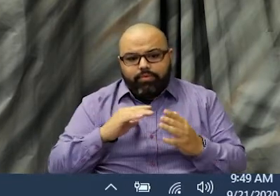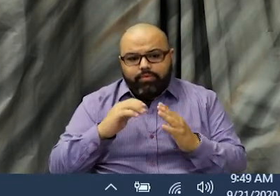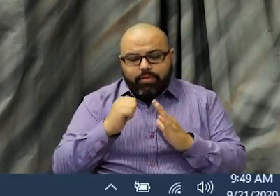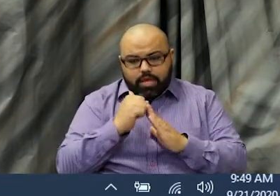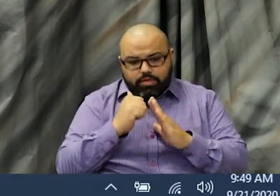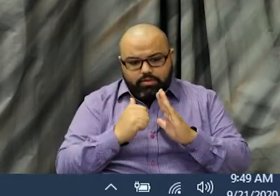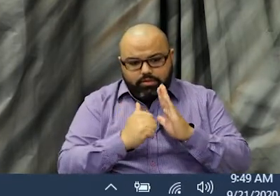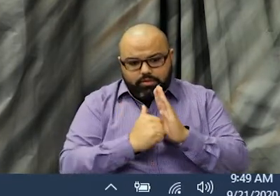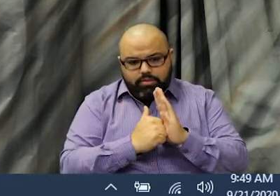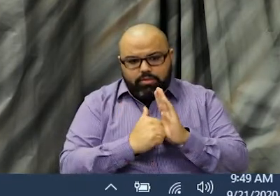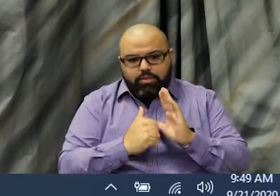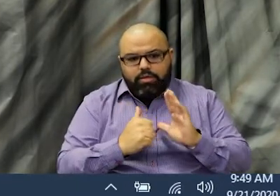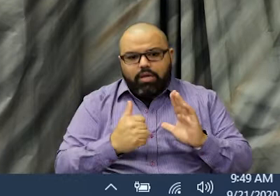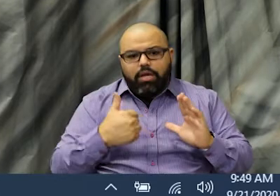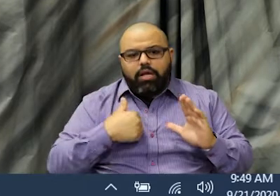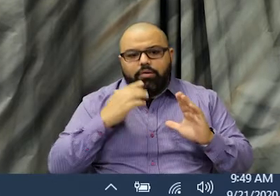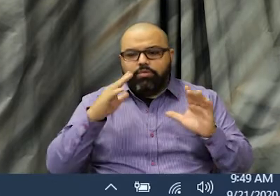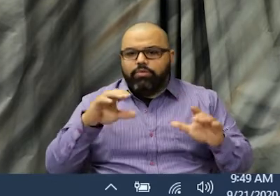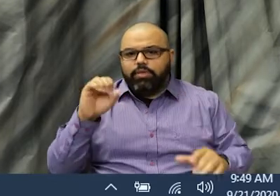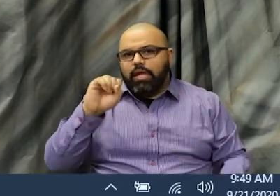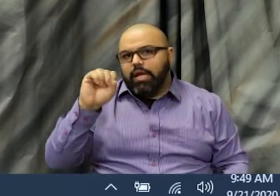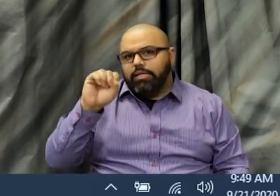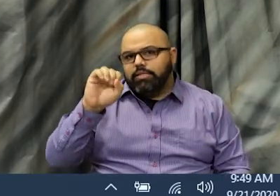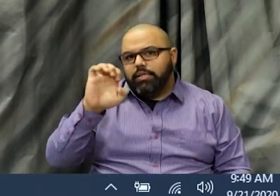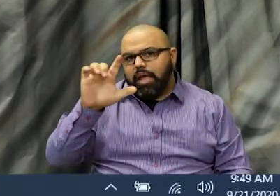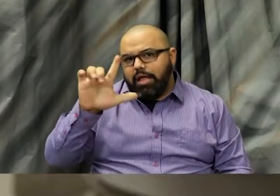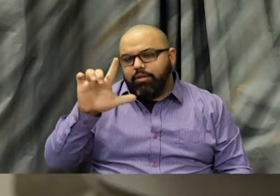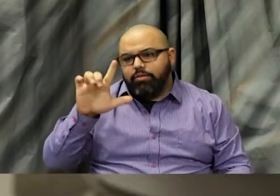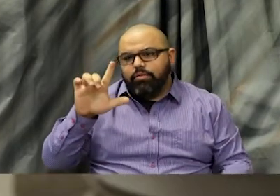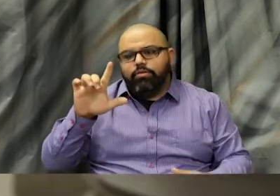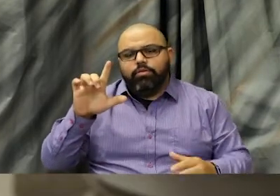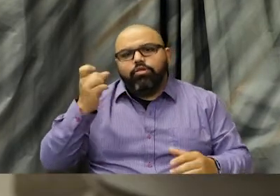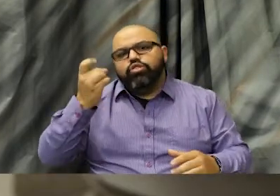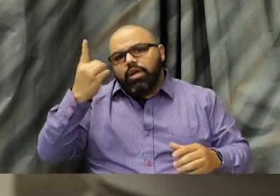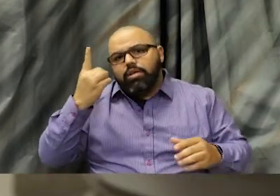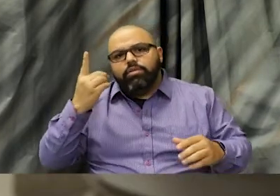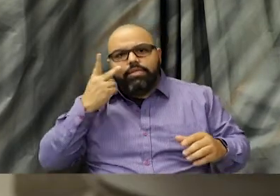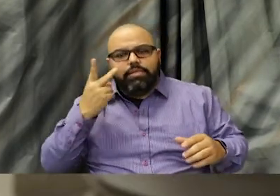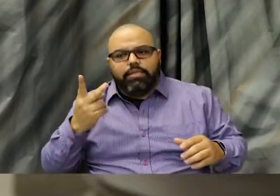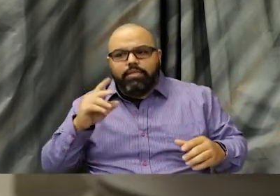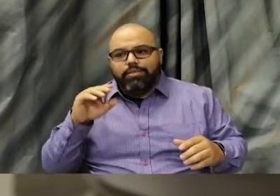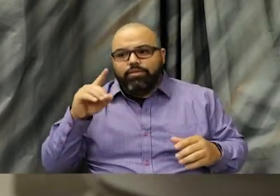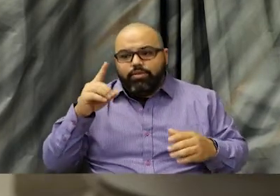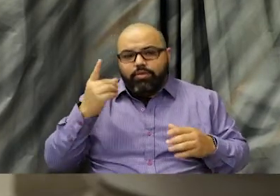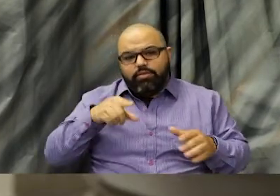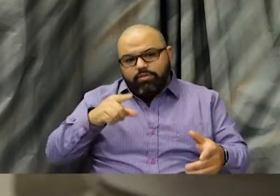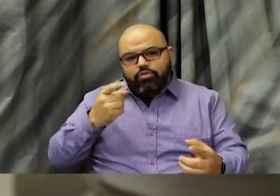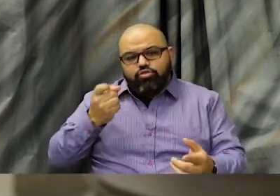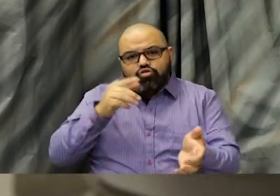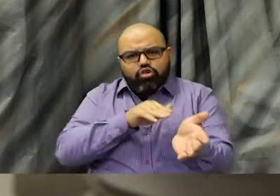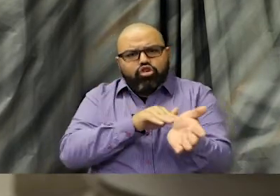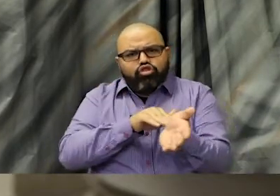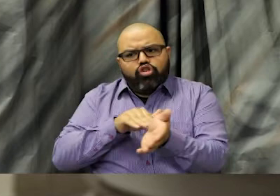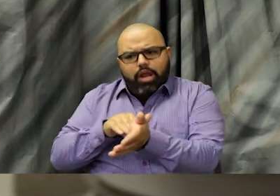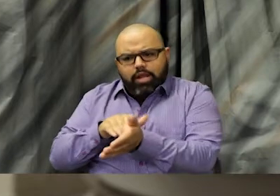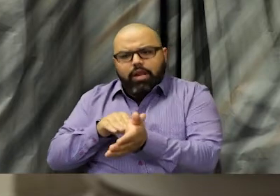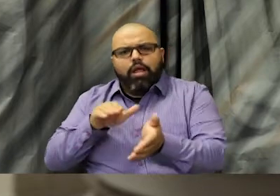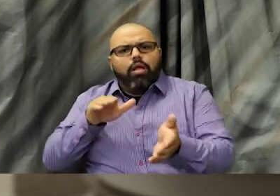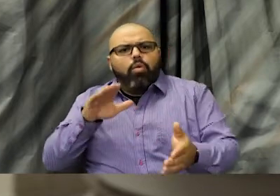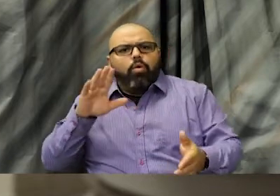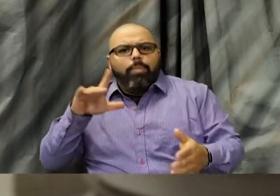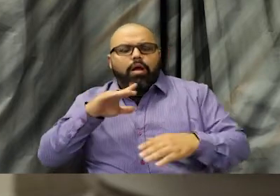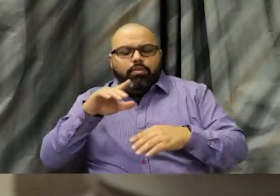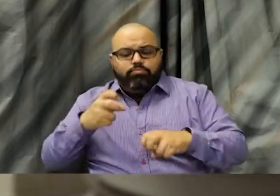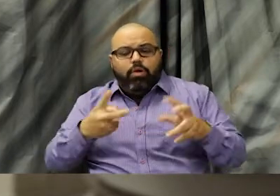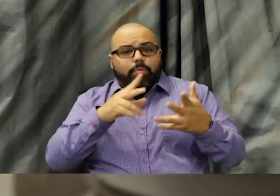reviewing of the agenda is I would do a SAL check. I would do a check-in with them. So this check-in is